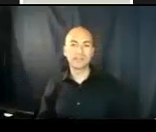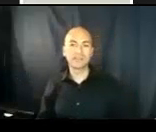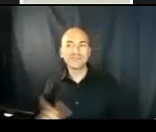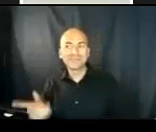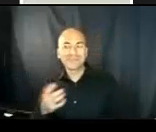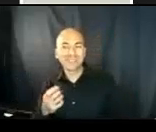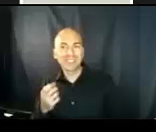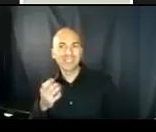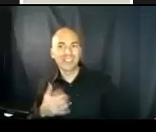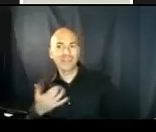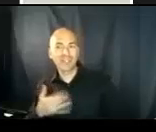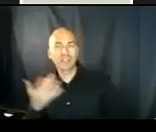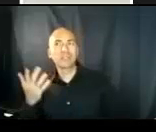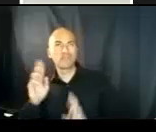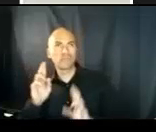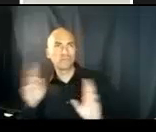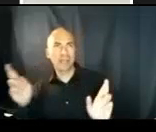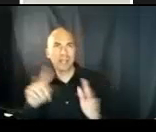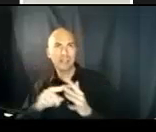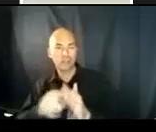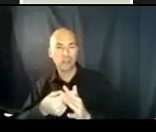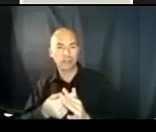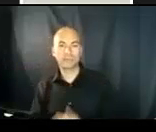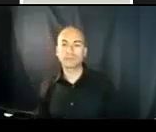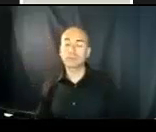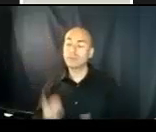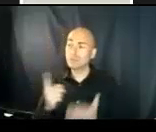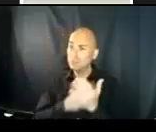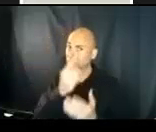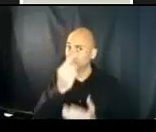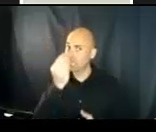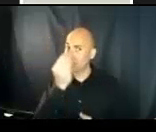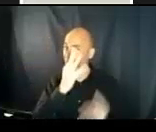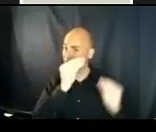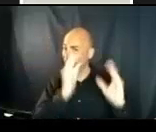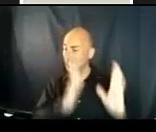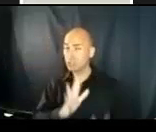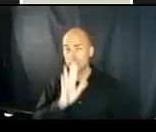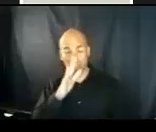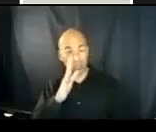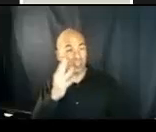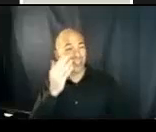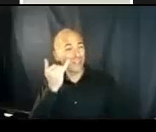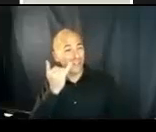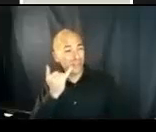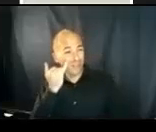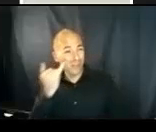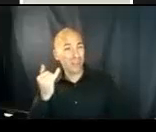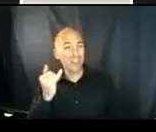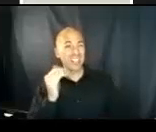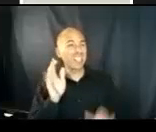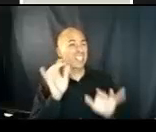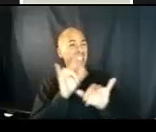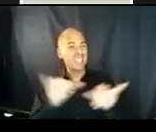you're doing too much. Sometimes I even tell my teachers, look, if you find yourself that you're adding the same comments on your,